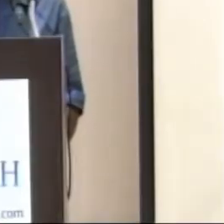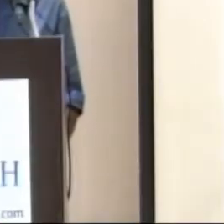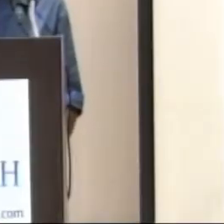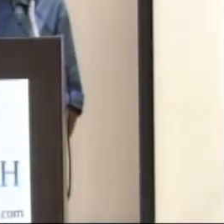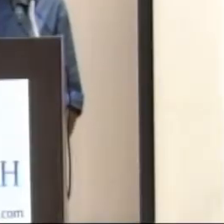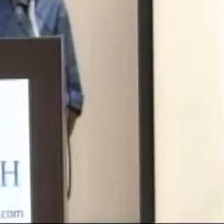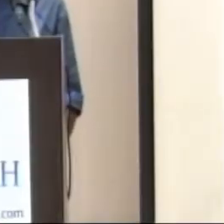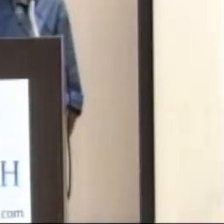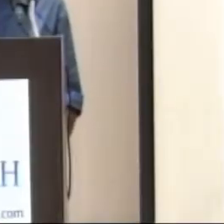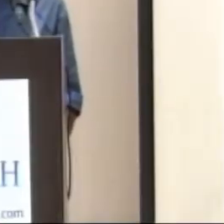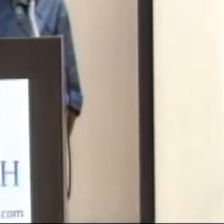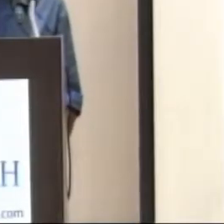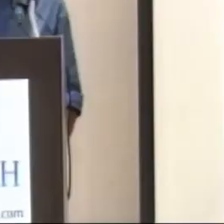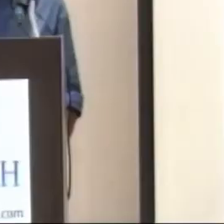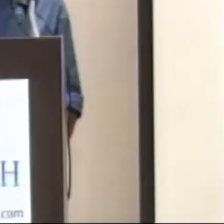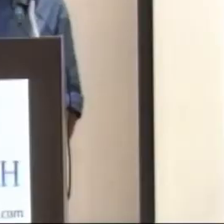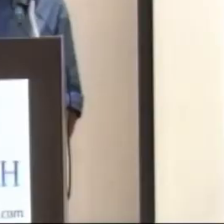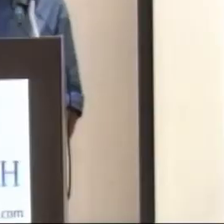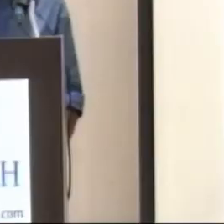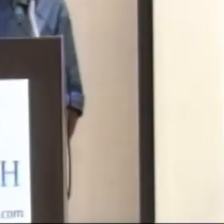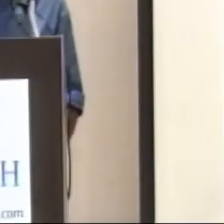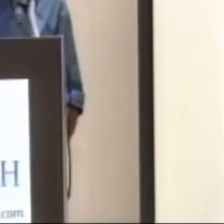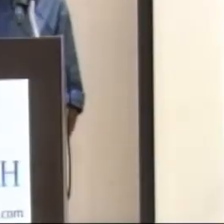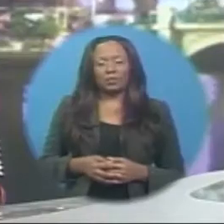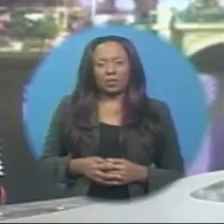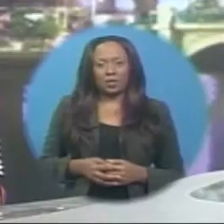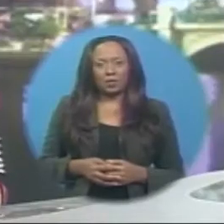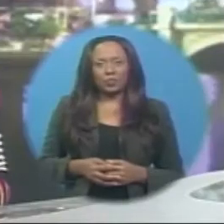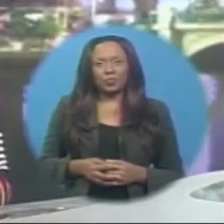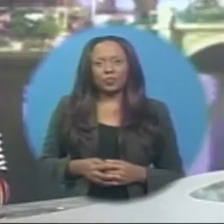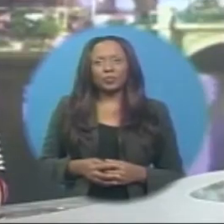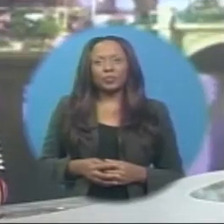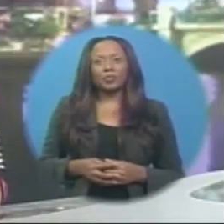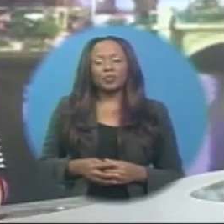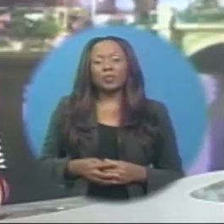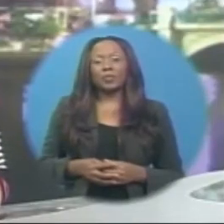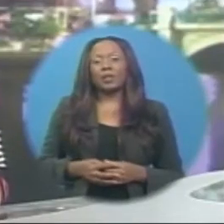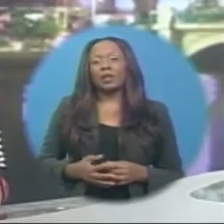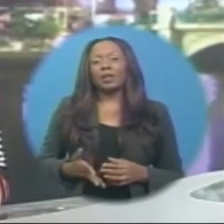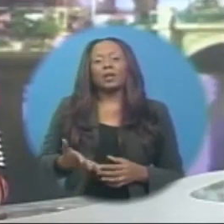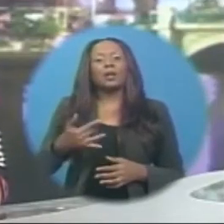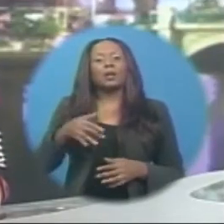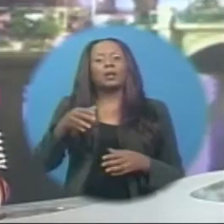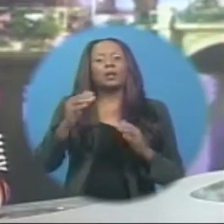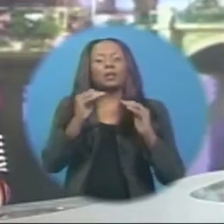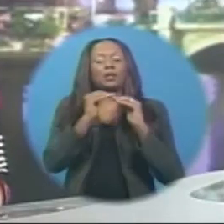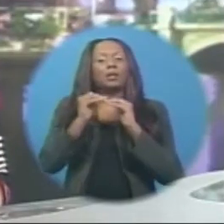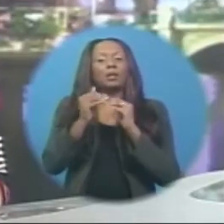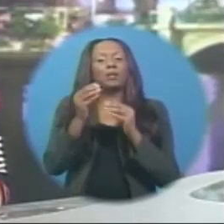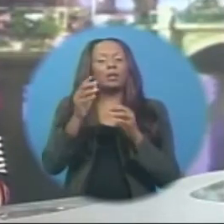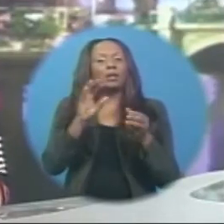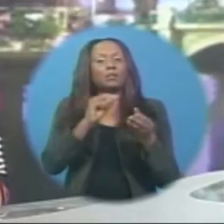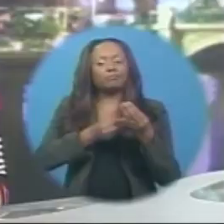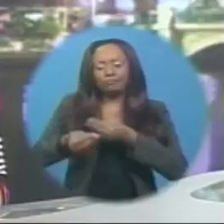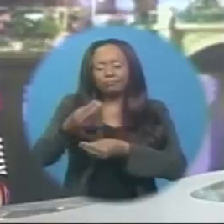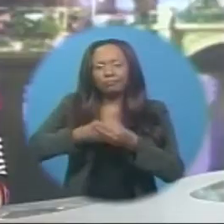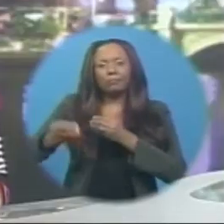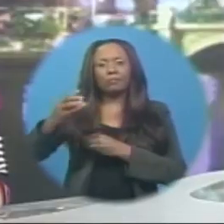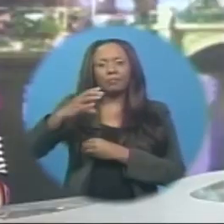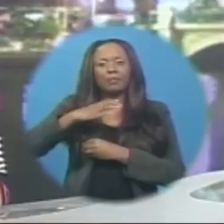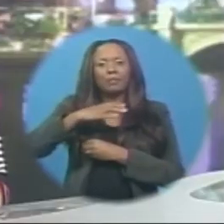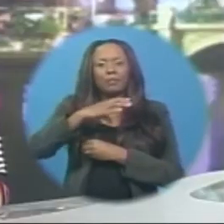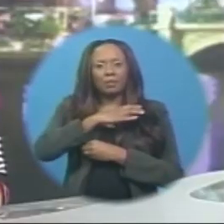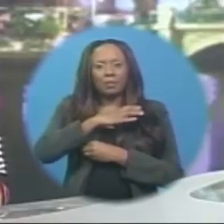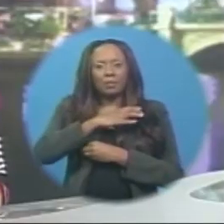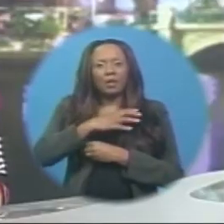the need for a devaluation at this particular point in time. Well, having stated its position on the recent decision from the Fair Trading